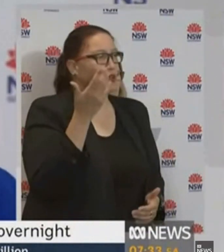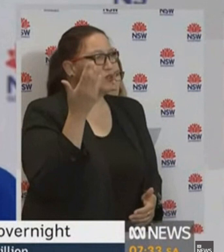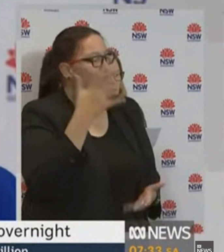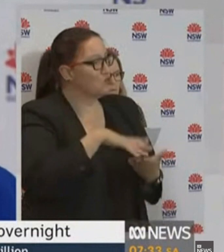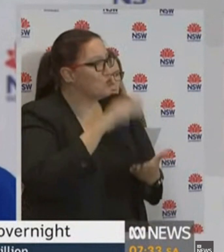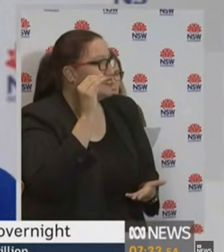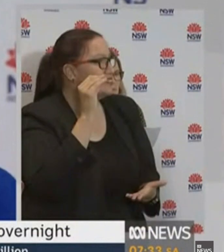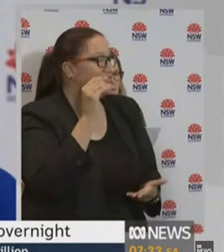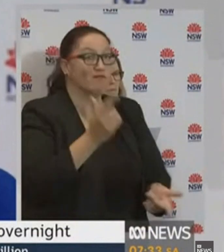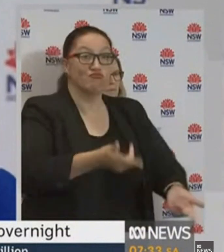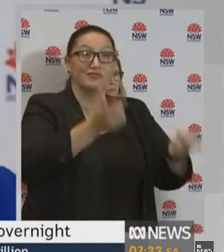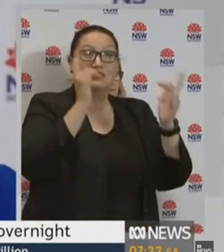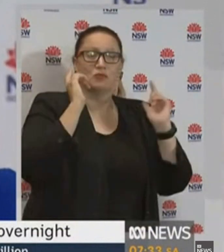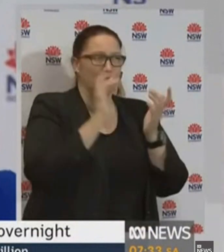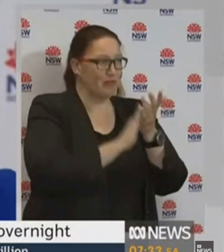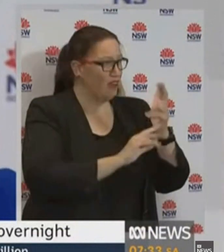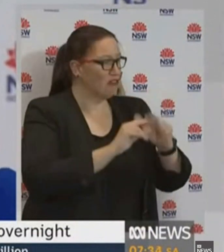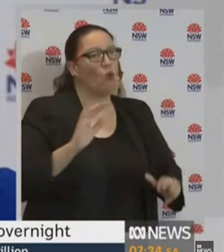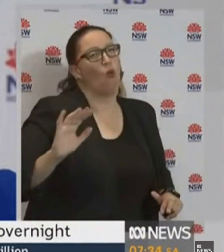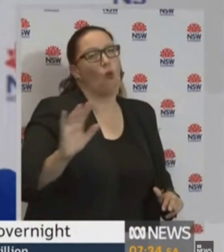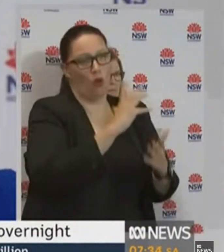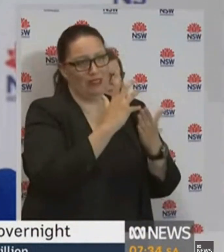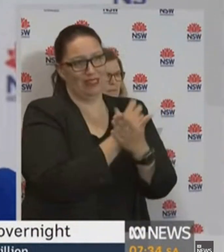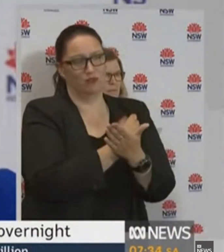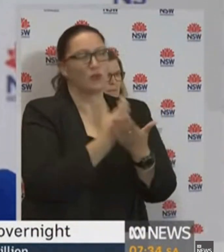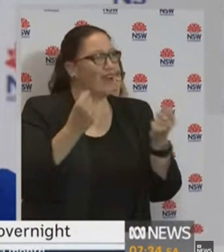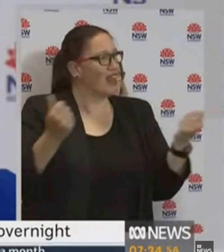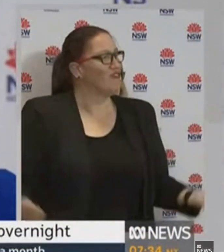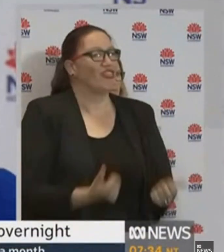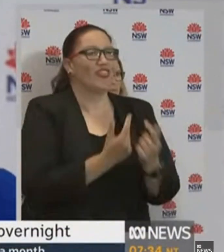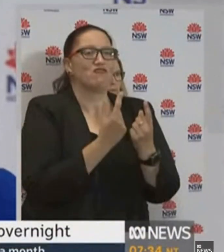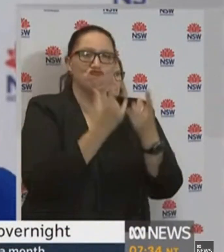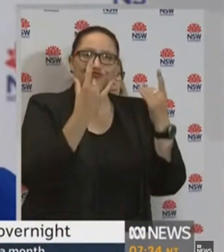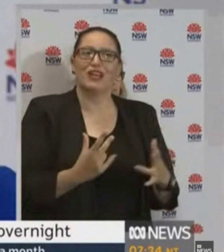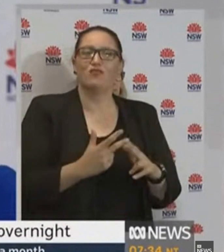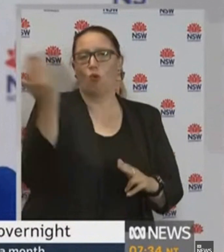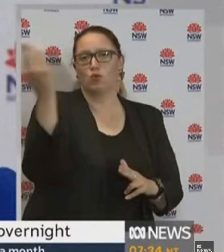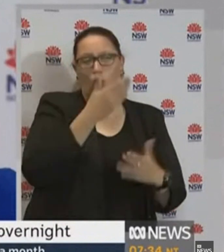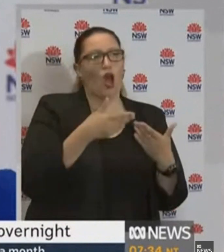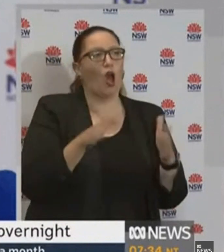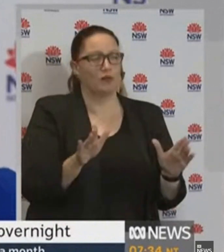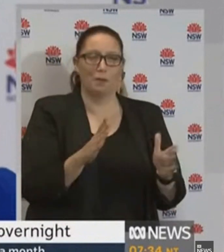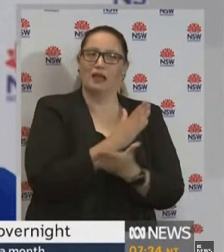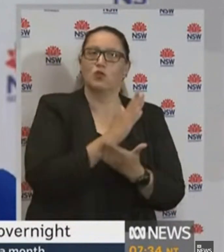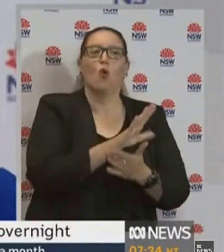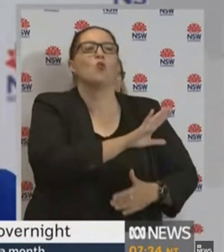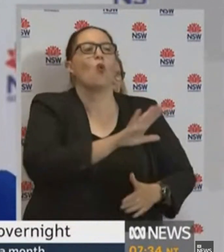vital drop-off and pick-up as well. So it is a really significant day today, and we ask everybody to move